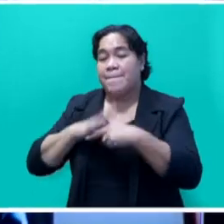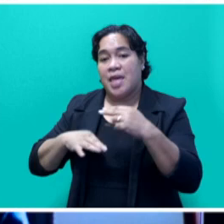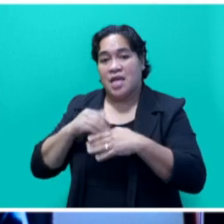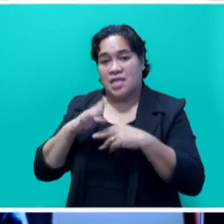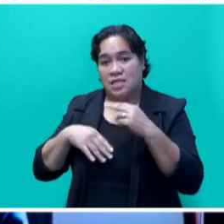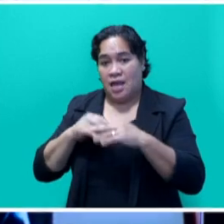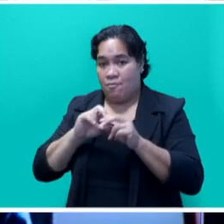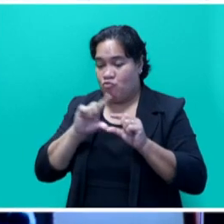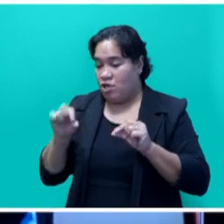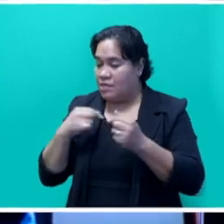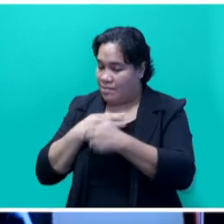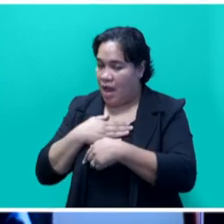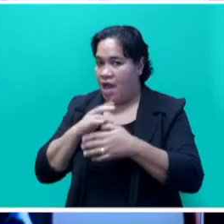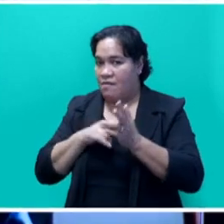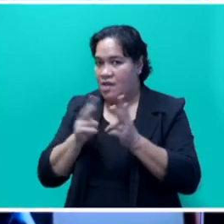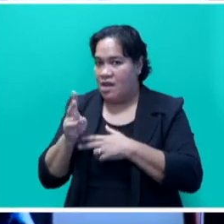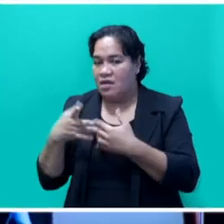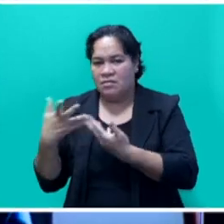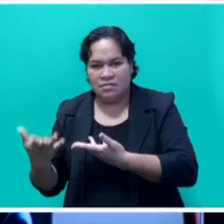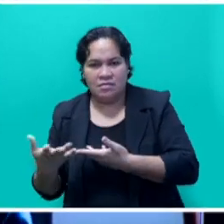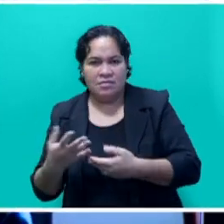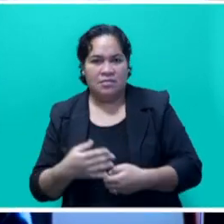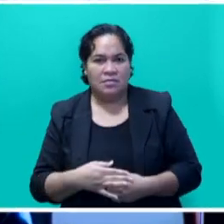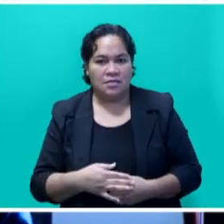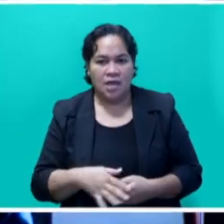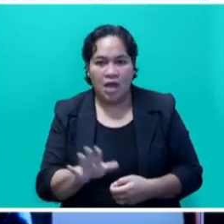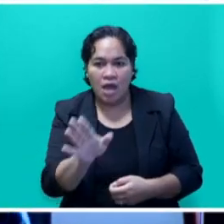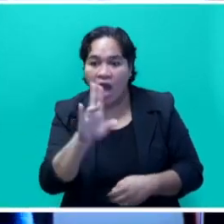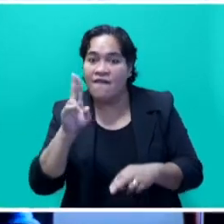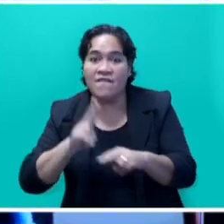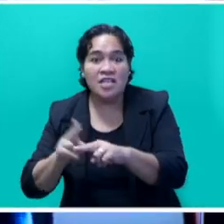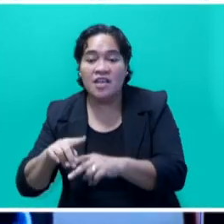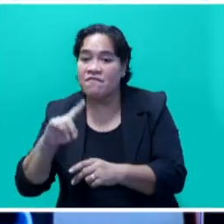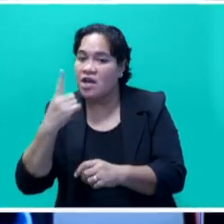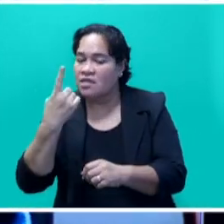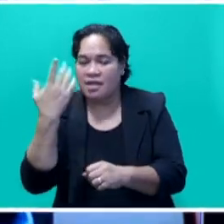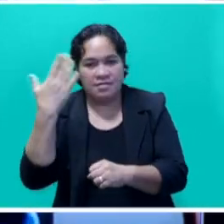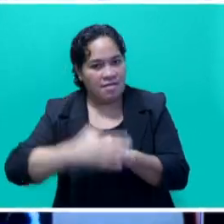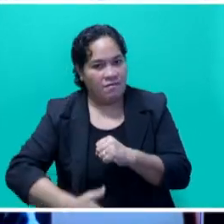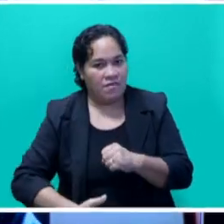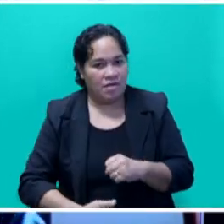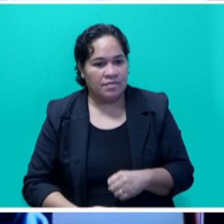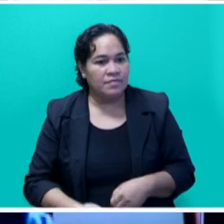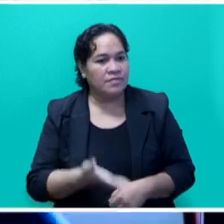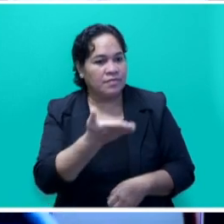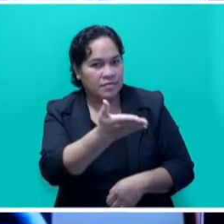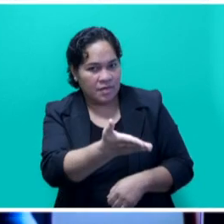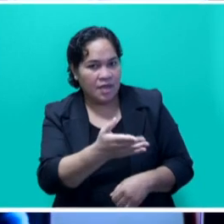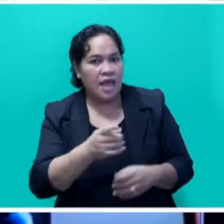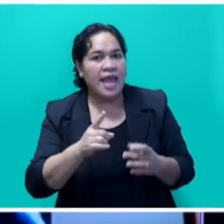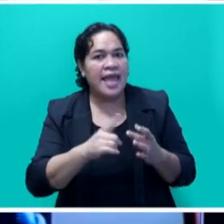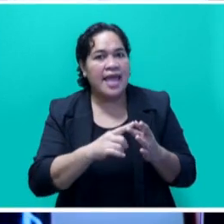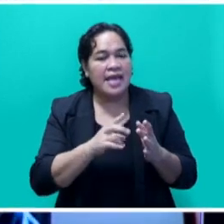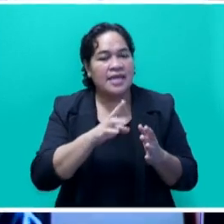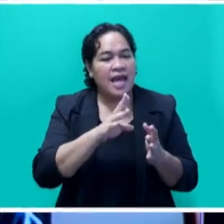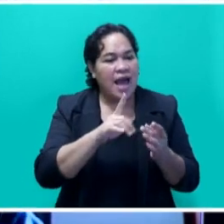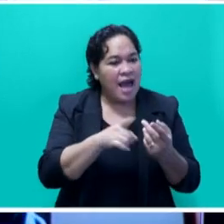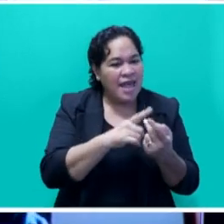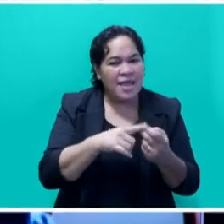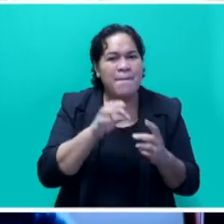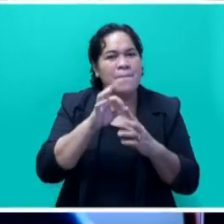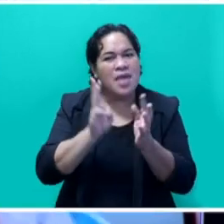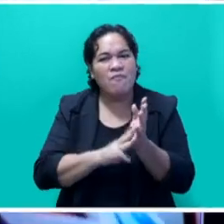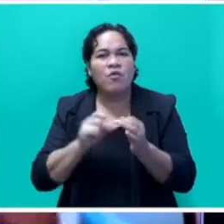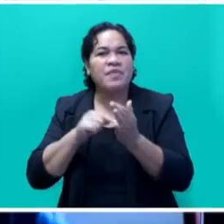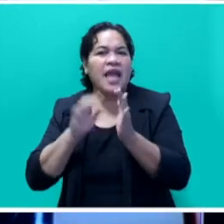here. Nobody from Fiji first. Even Honorable Seruratu is from Tailevu. The PM is from Tailevu. They